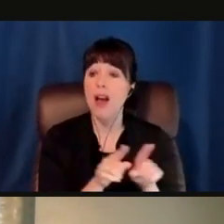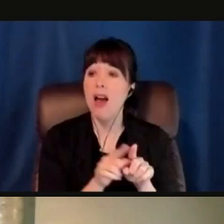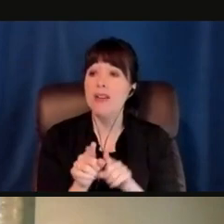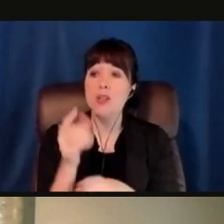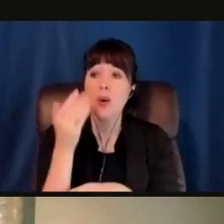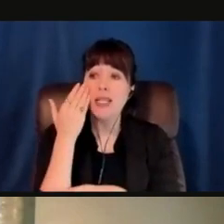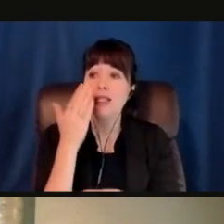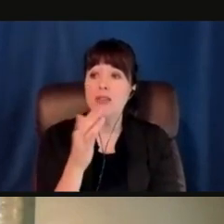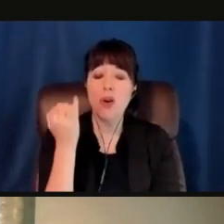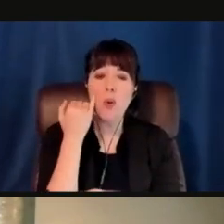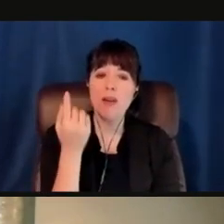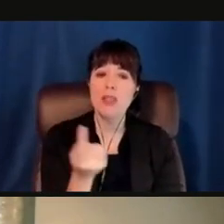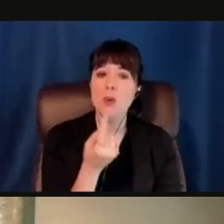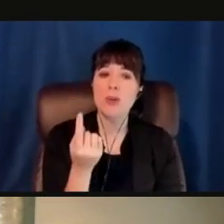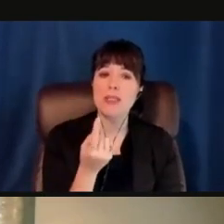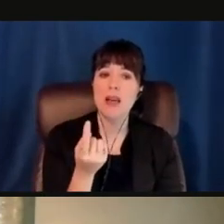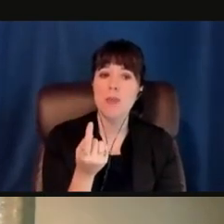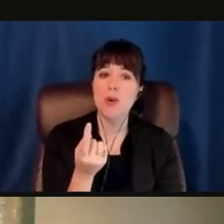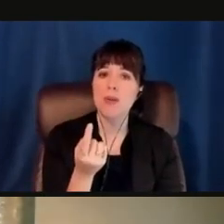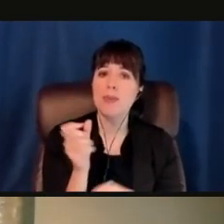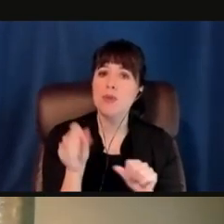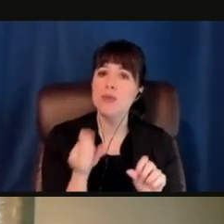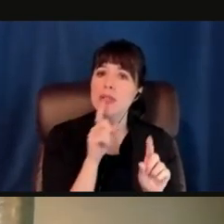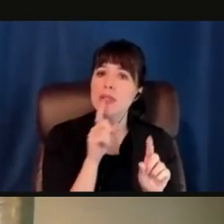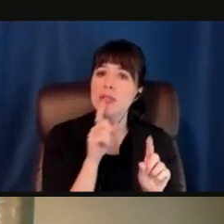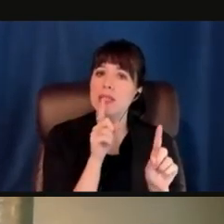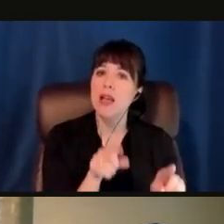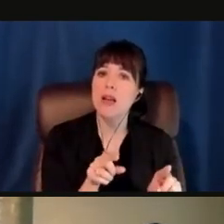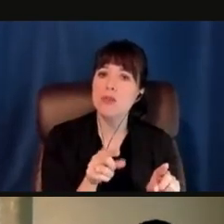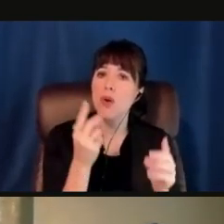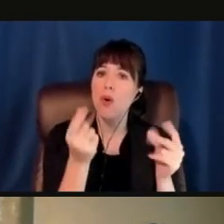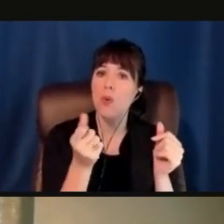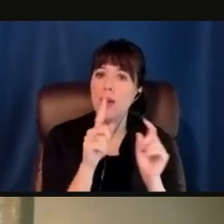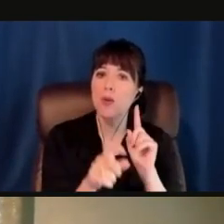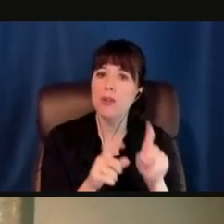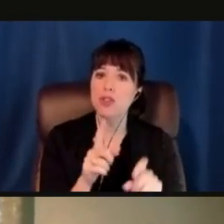if there was somebody who was on who could answer a really quick question.